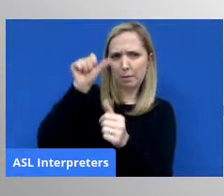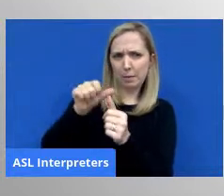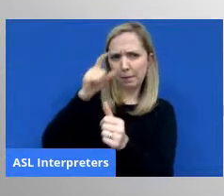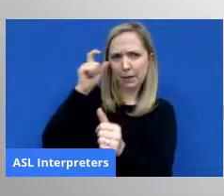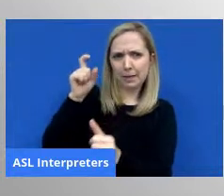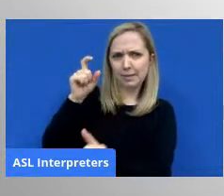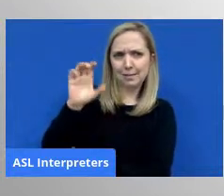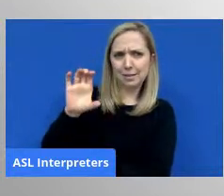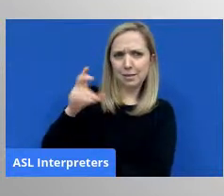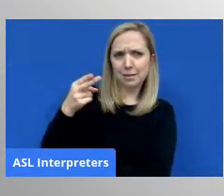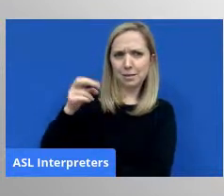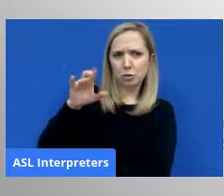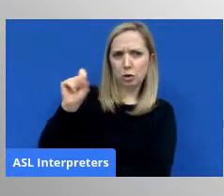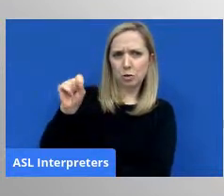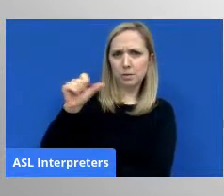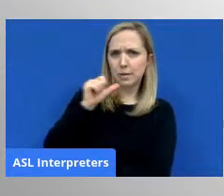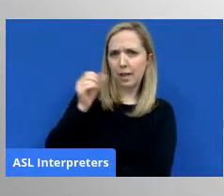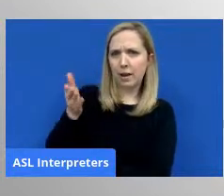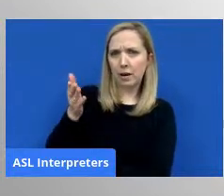this piece of paper.